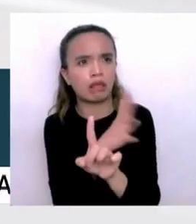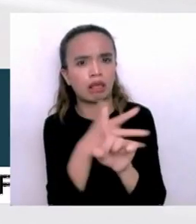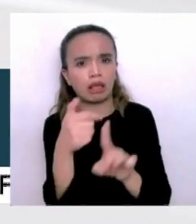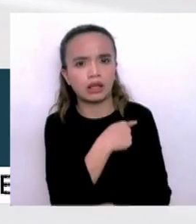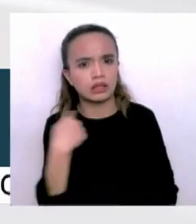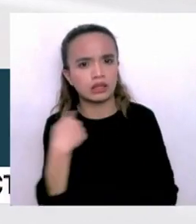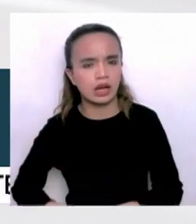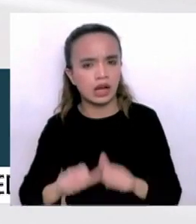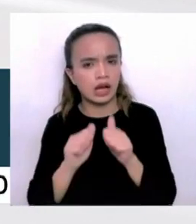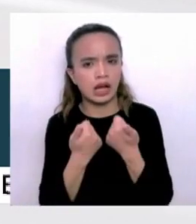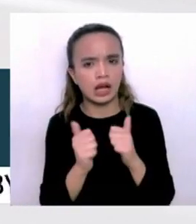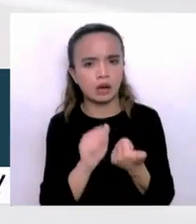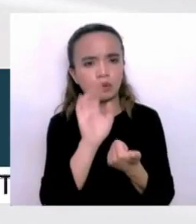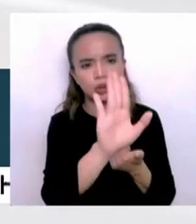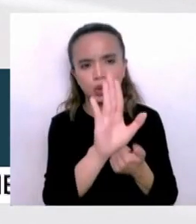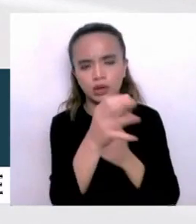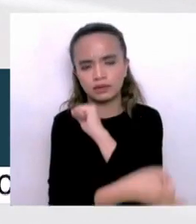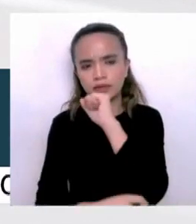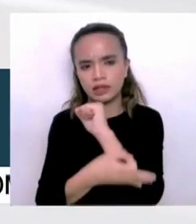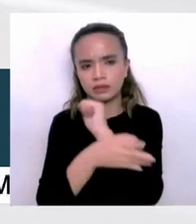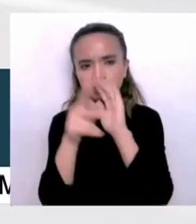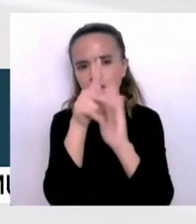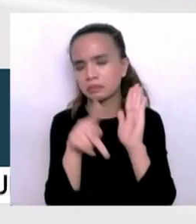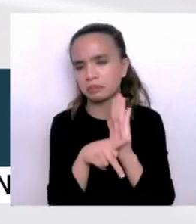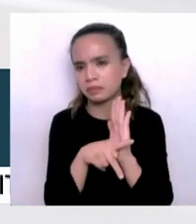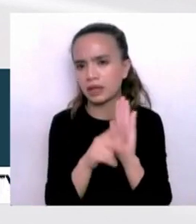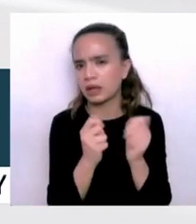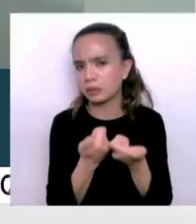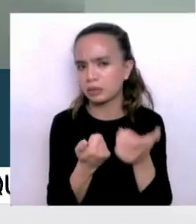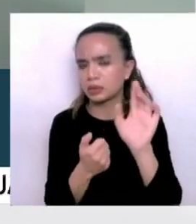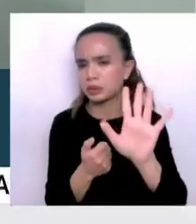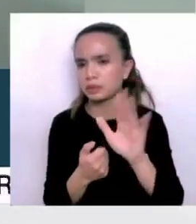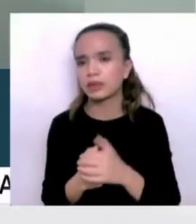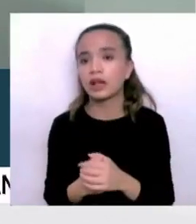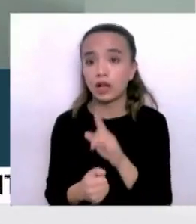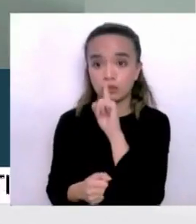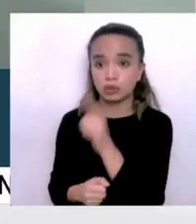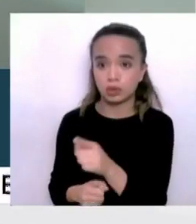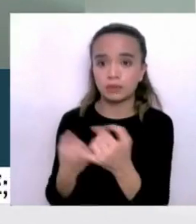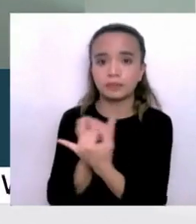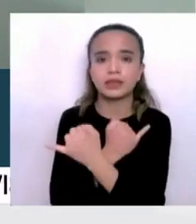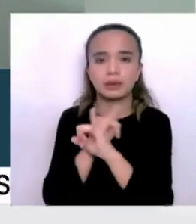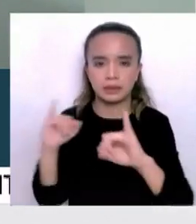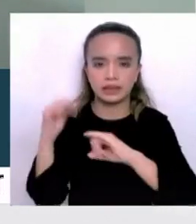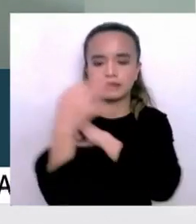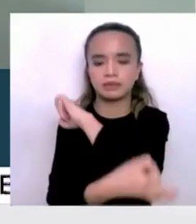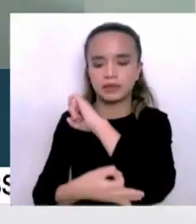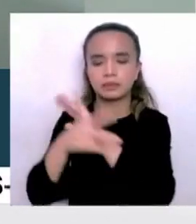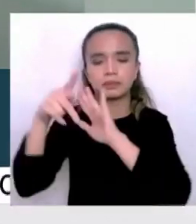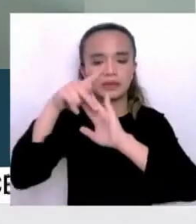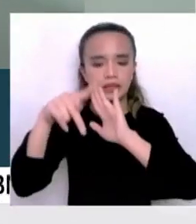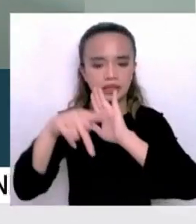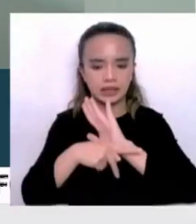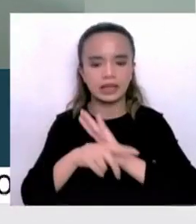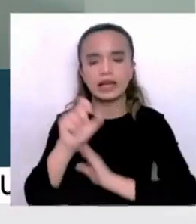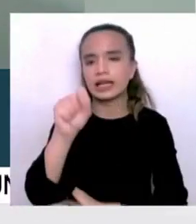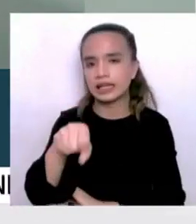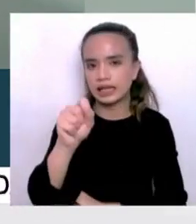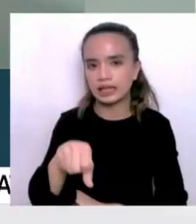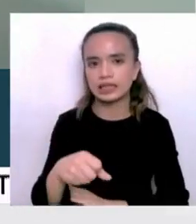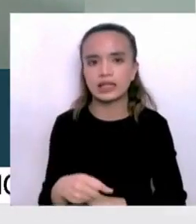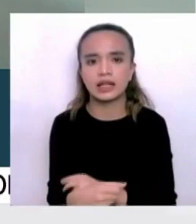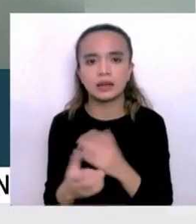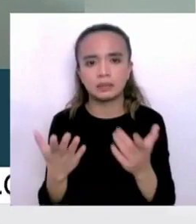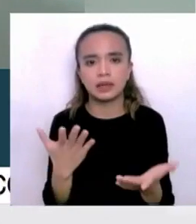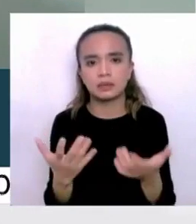foreign policy look like, Dr. Montemayor? It is a true independent foreign policy. Of course, we live in a